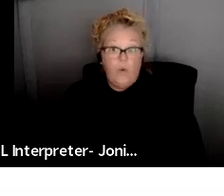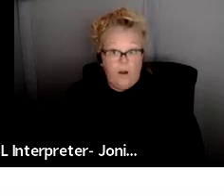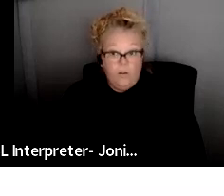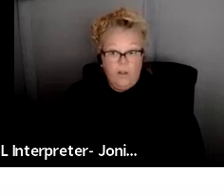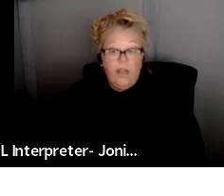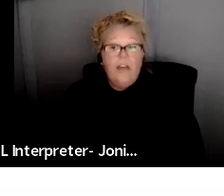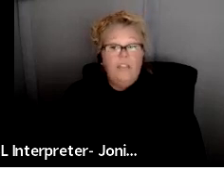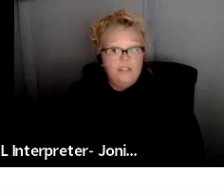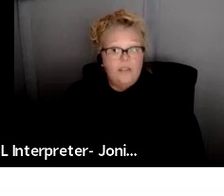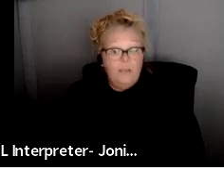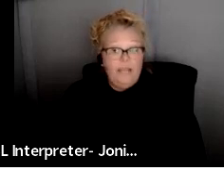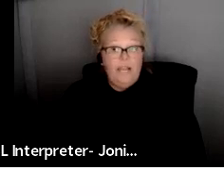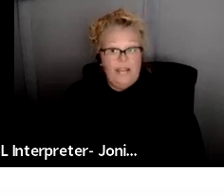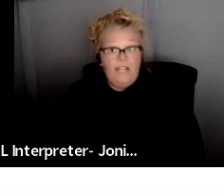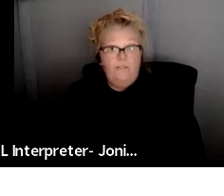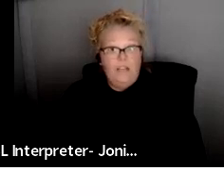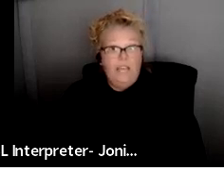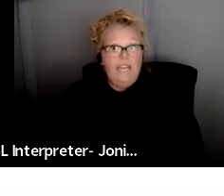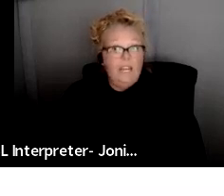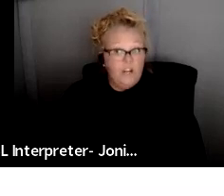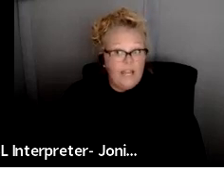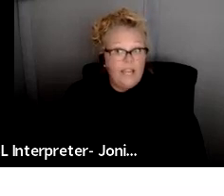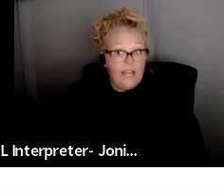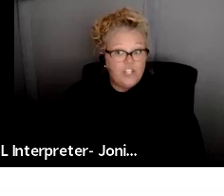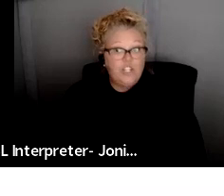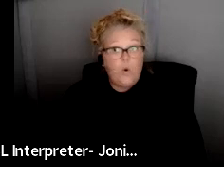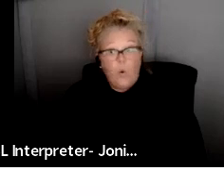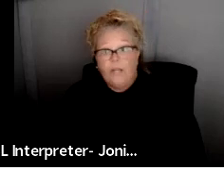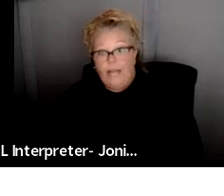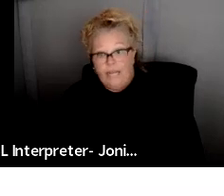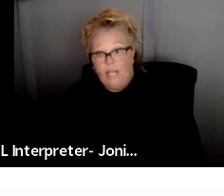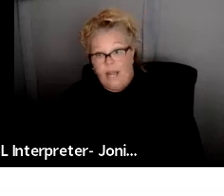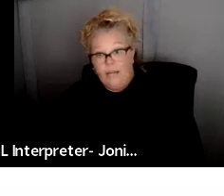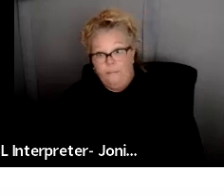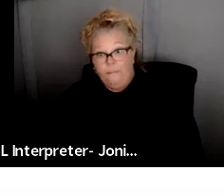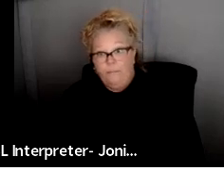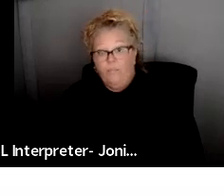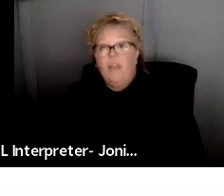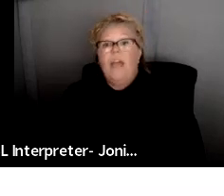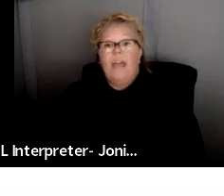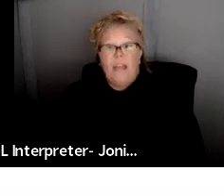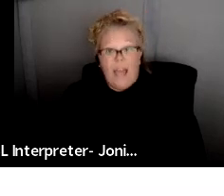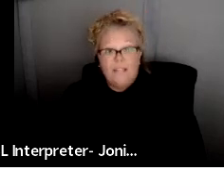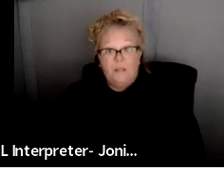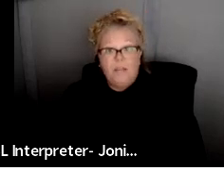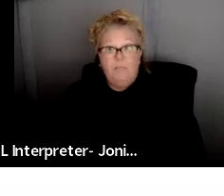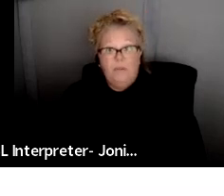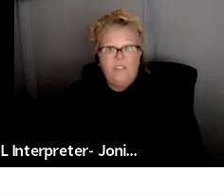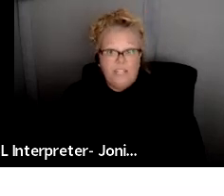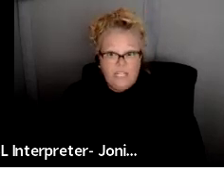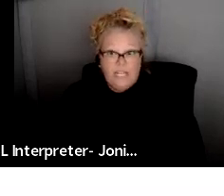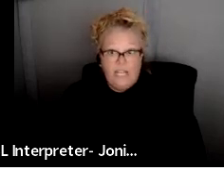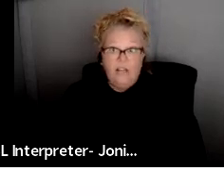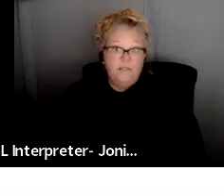control as well. This can be connected via an internet connection or a landline, and it has some type